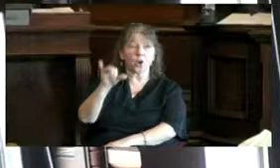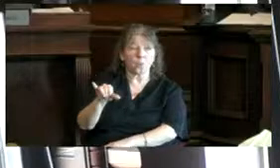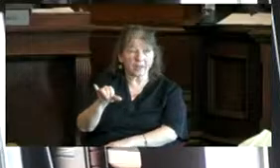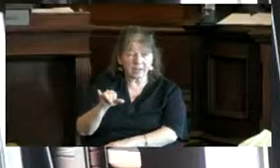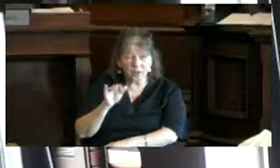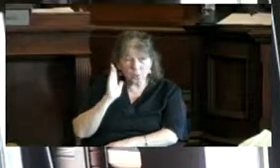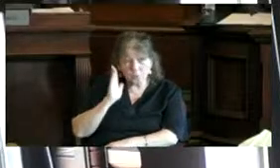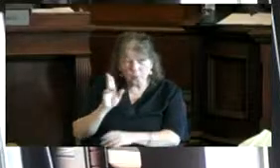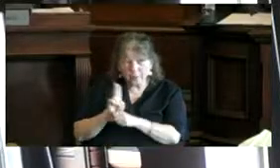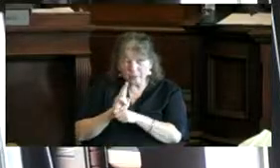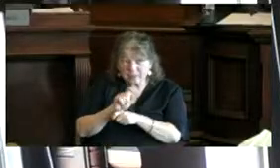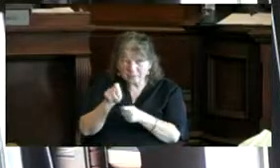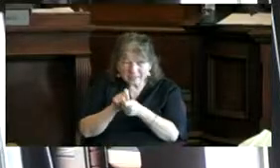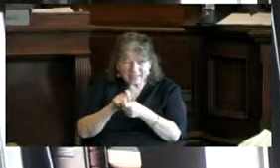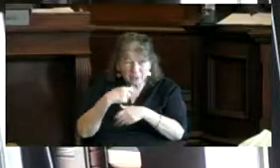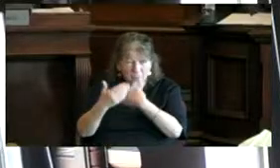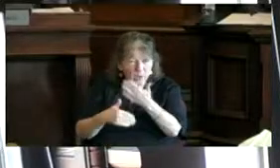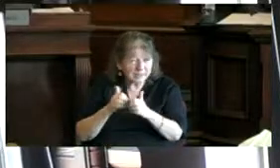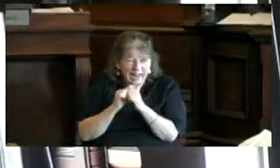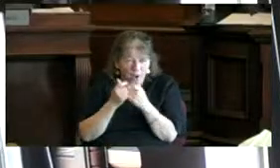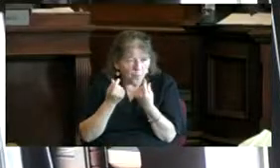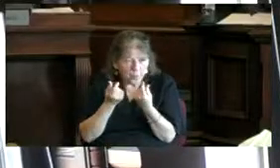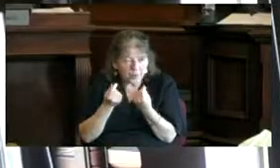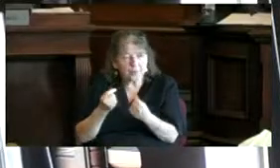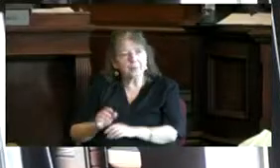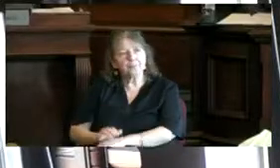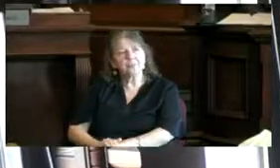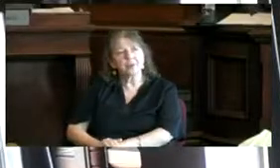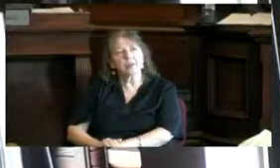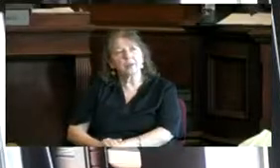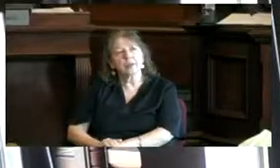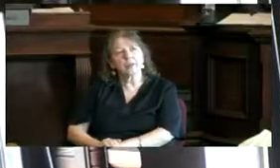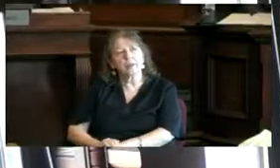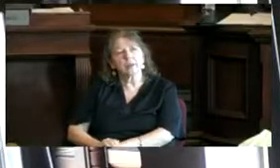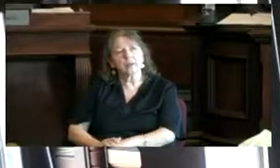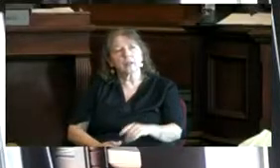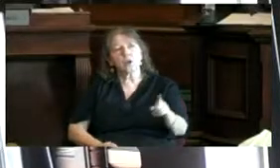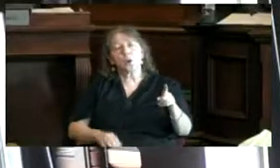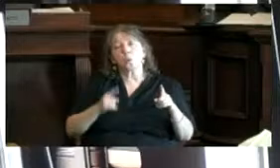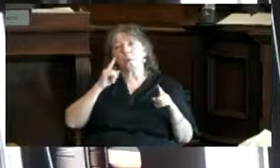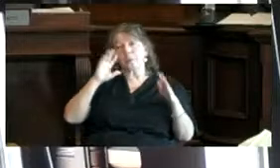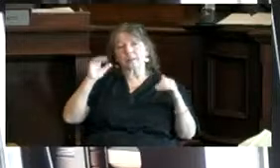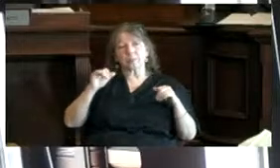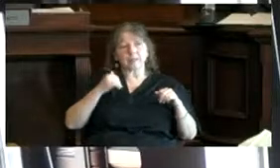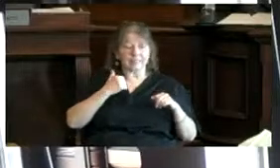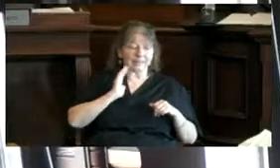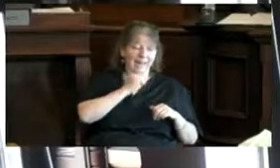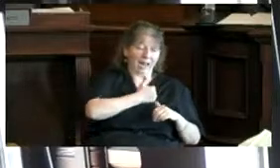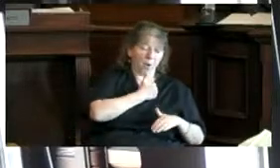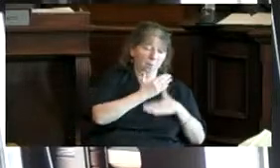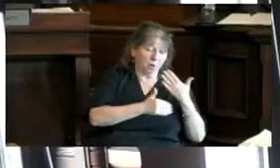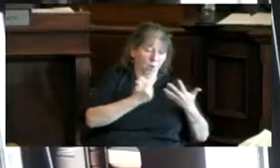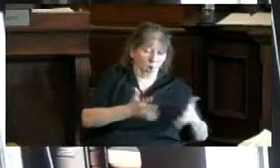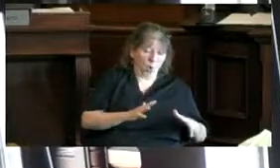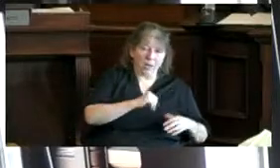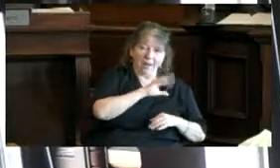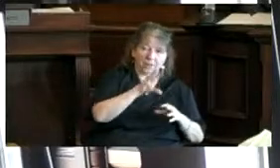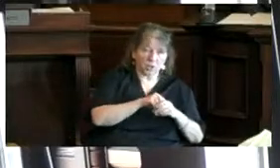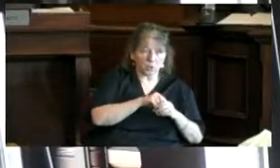already have, or will there be something specific for this program? We expect to leverage the existing process that we have,